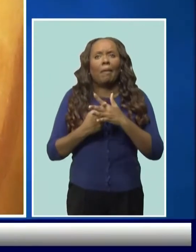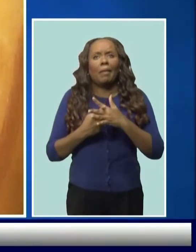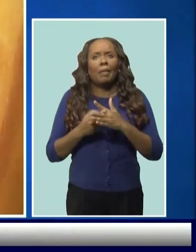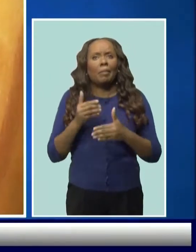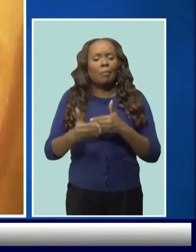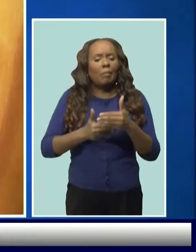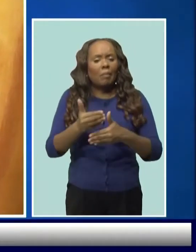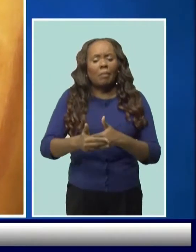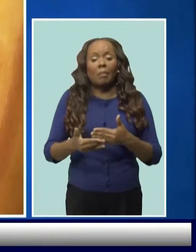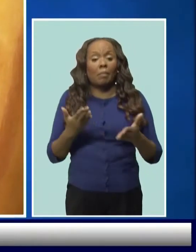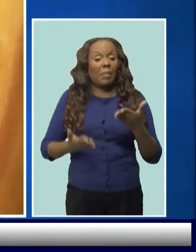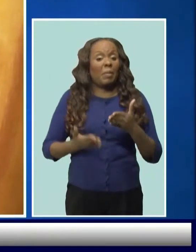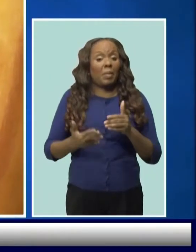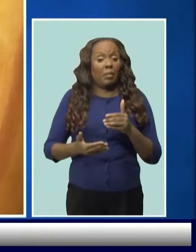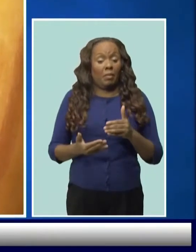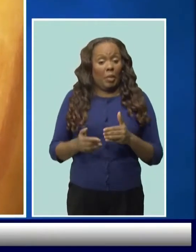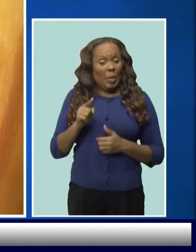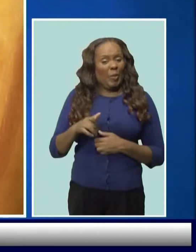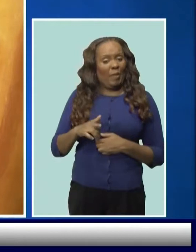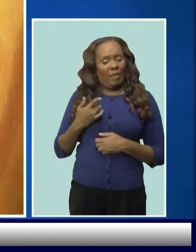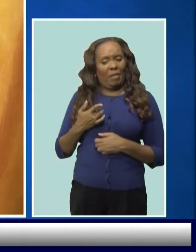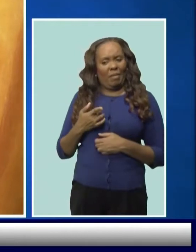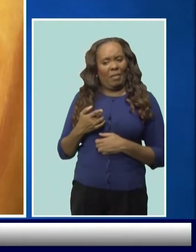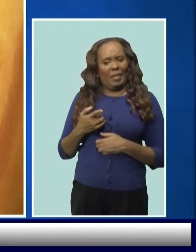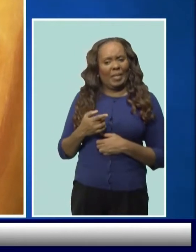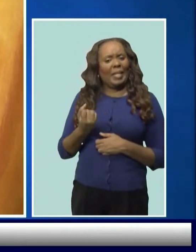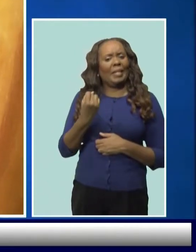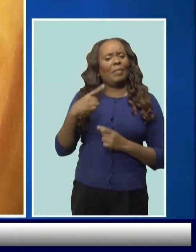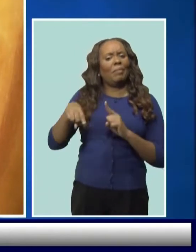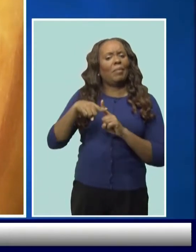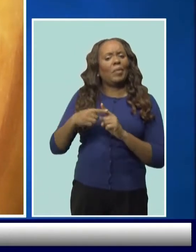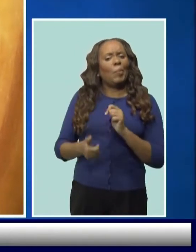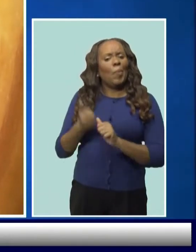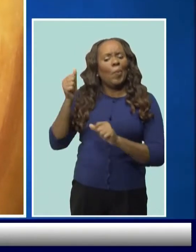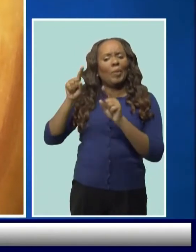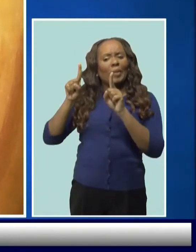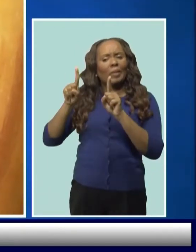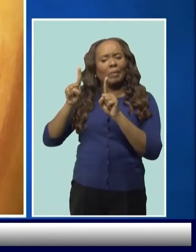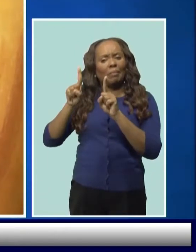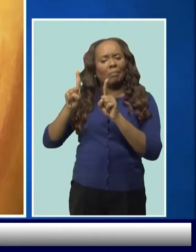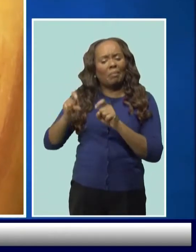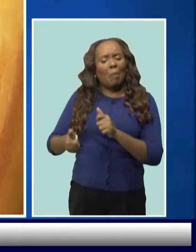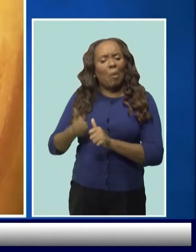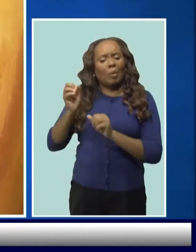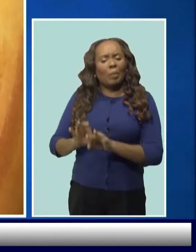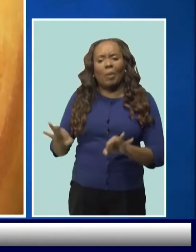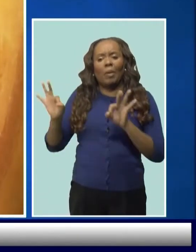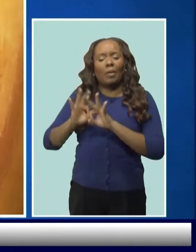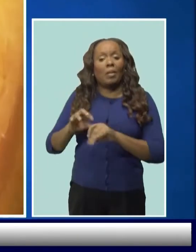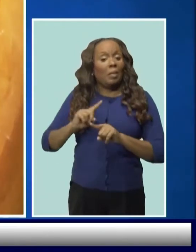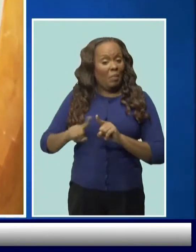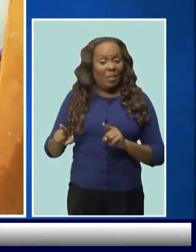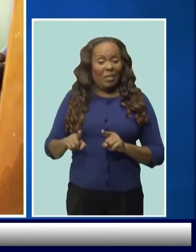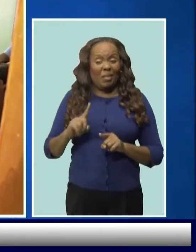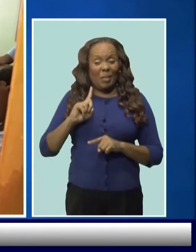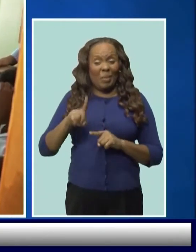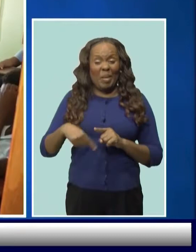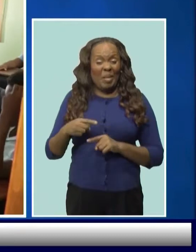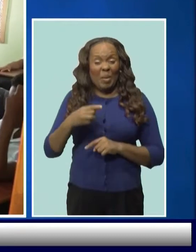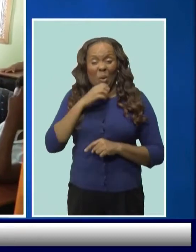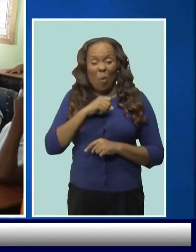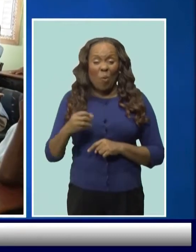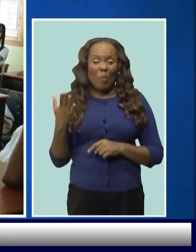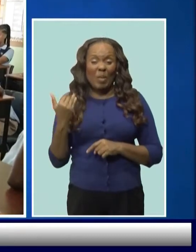the most important exam for you at this point in time, but you can take another exam, another set of exams when you're 15 or 16.